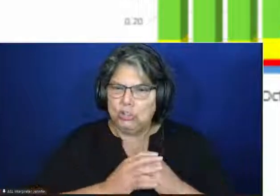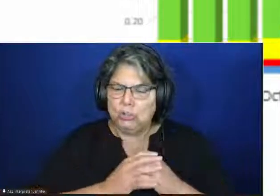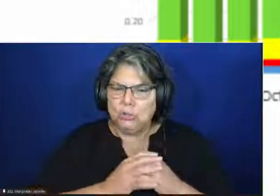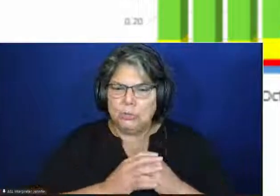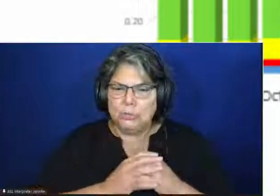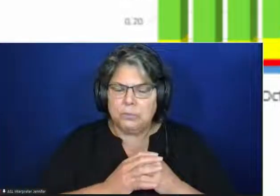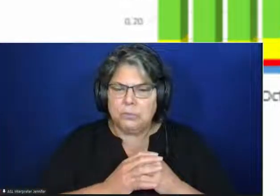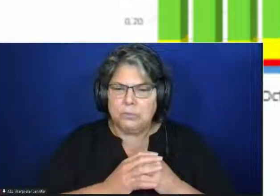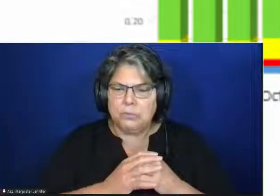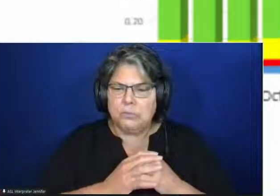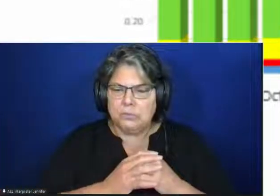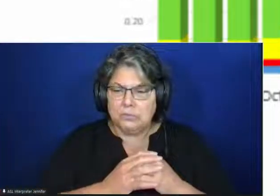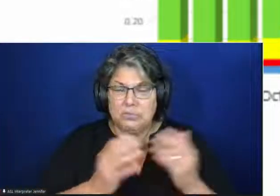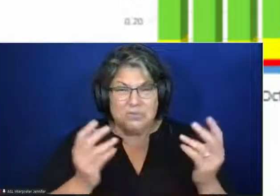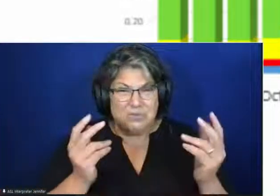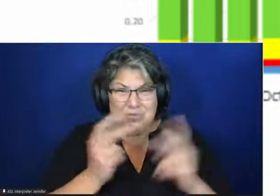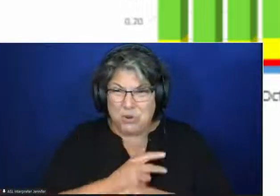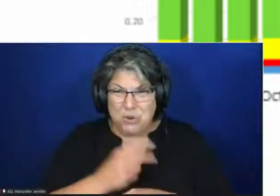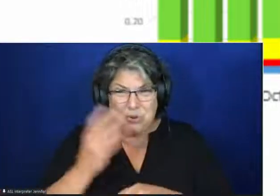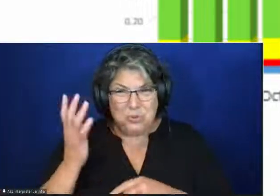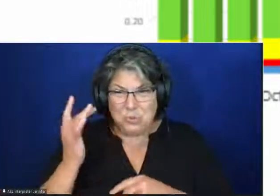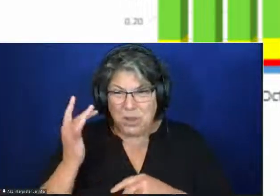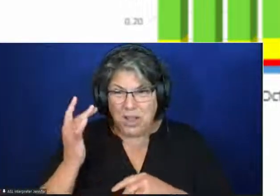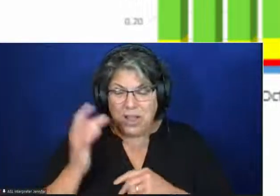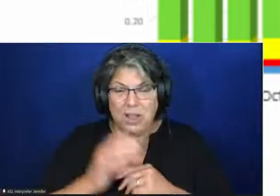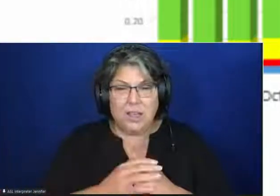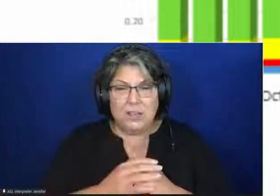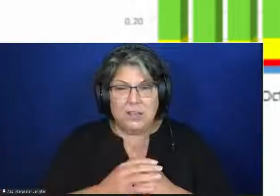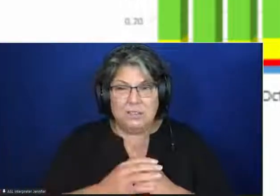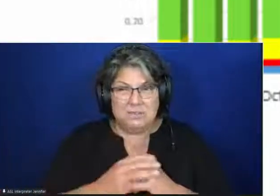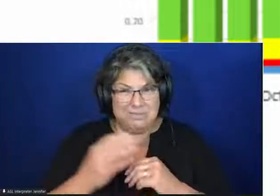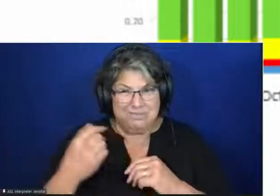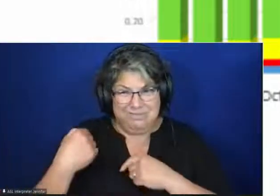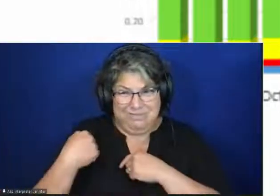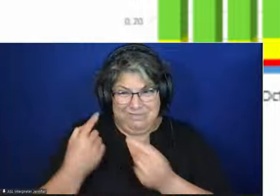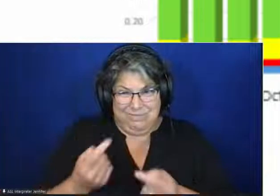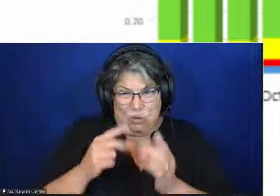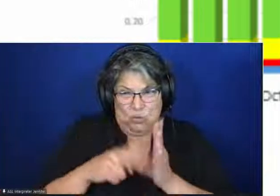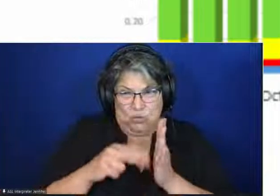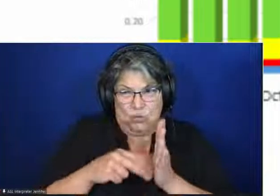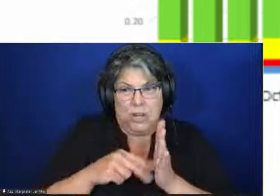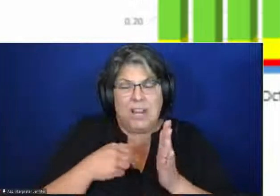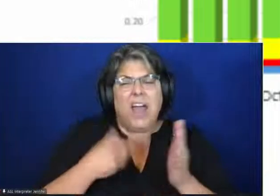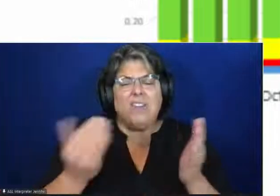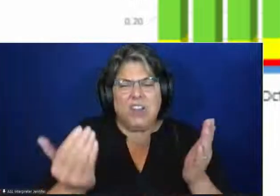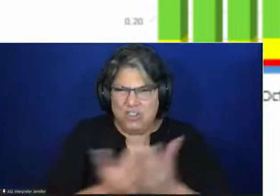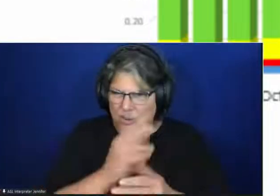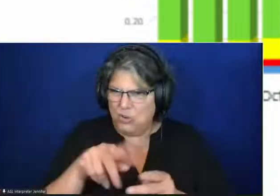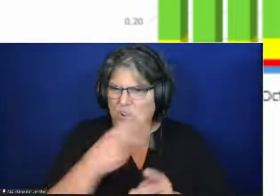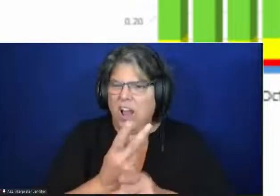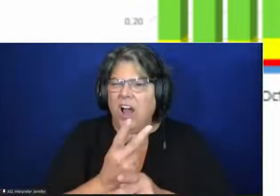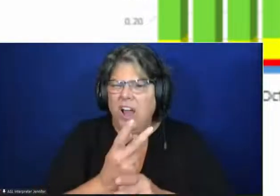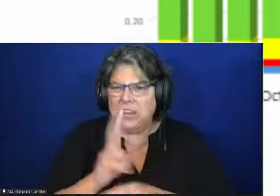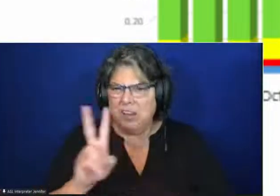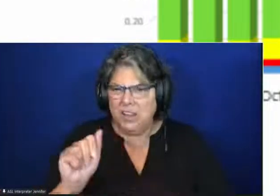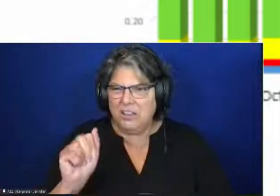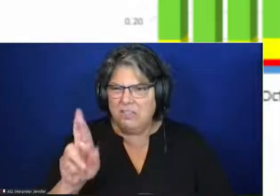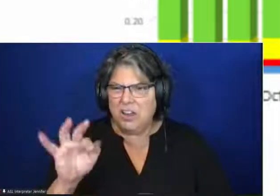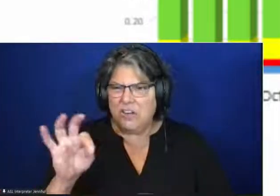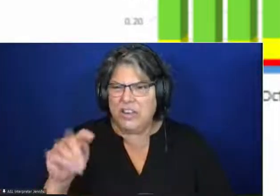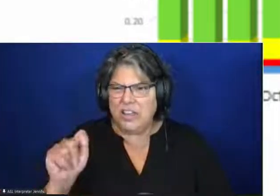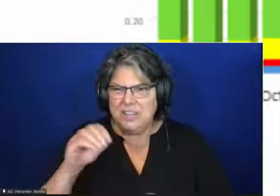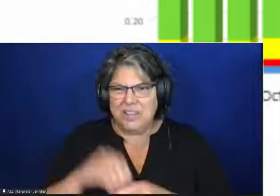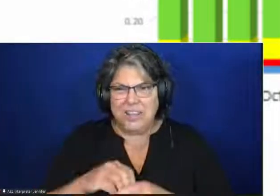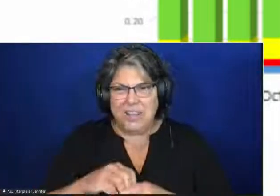And it is especially concerning to me because if you've read lately, there is a new variant in United Kingdom they're